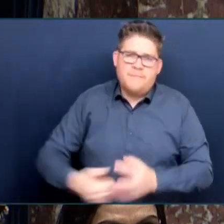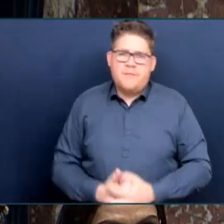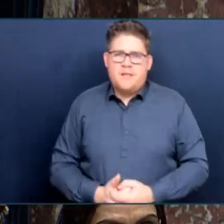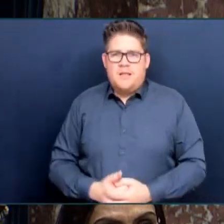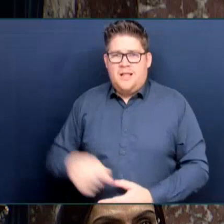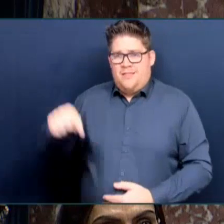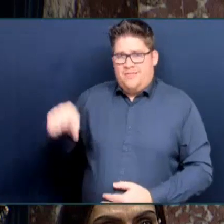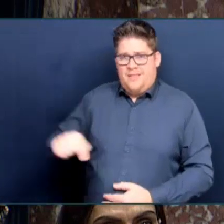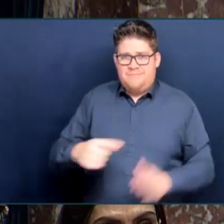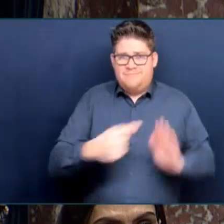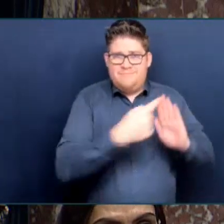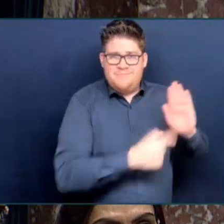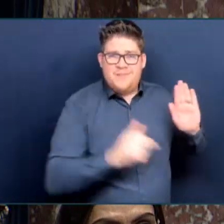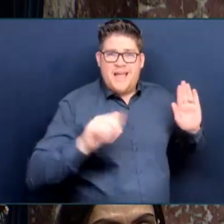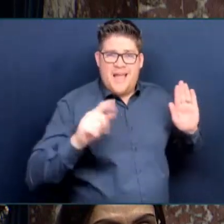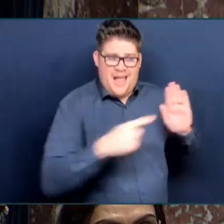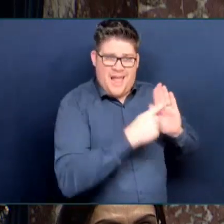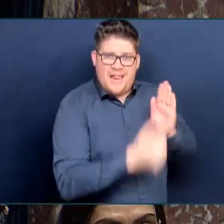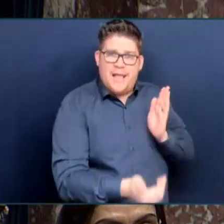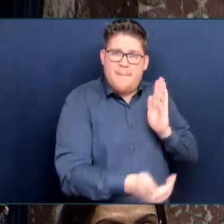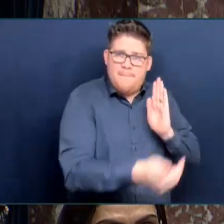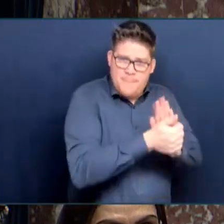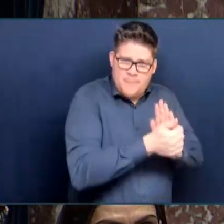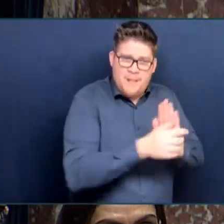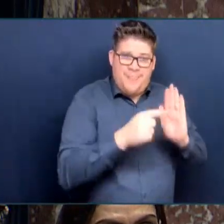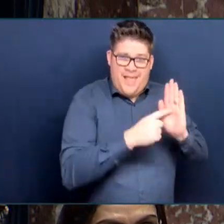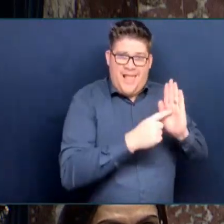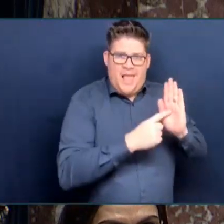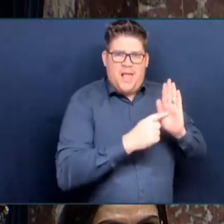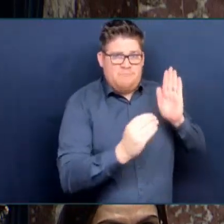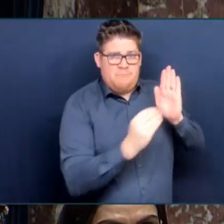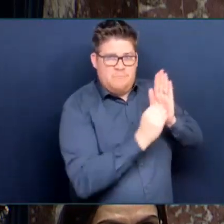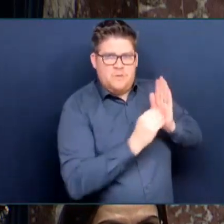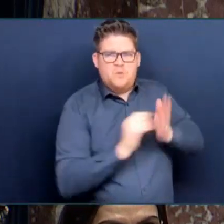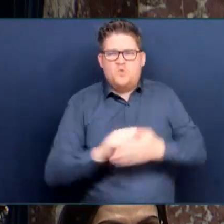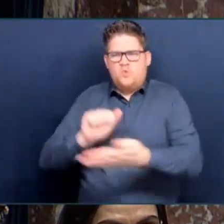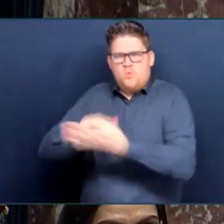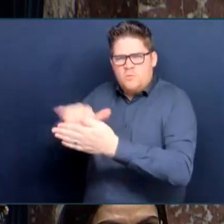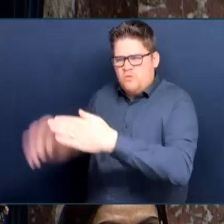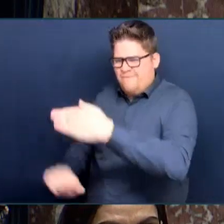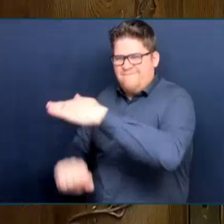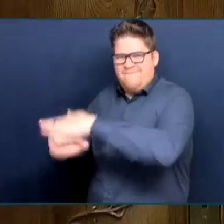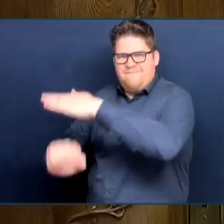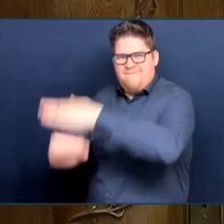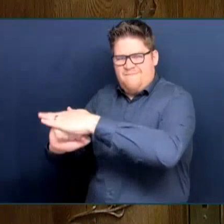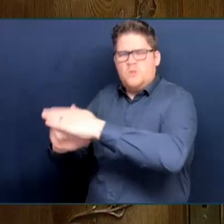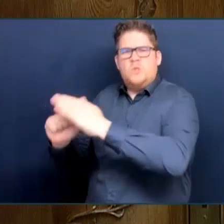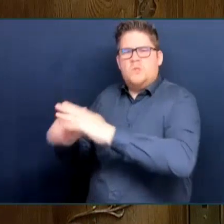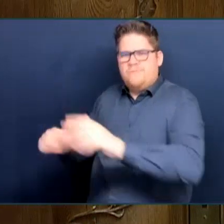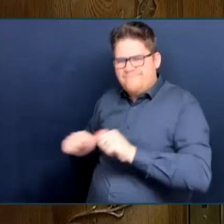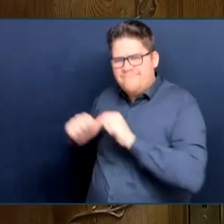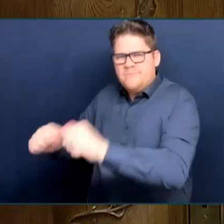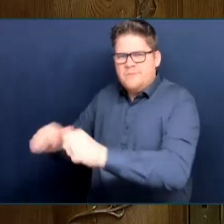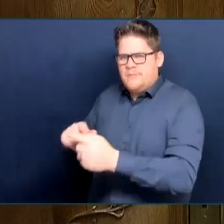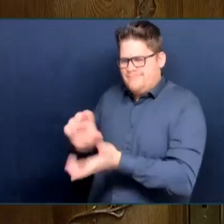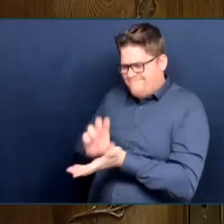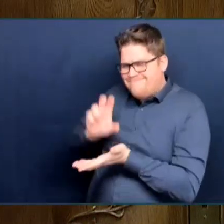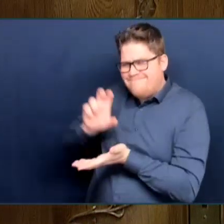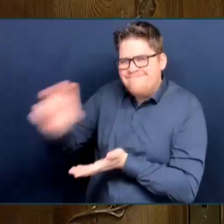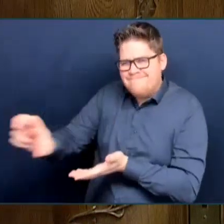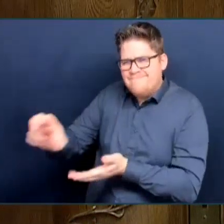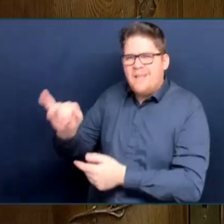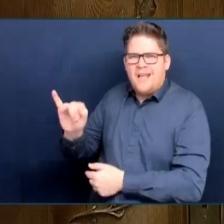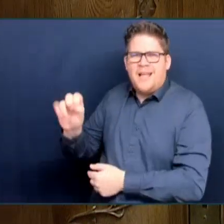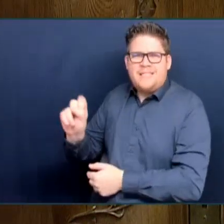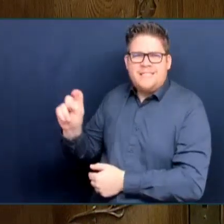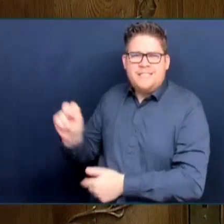important community-led economic development vehicle. The question is first reading of the bill. All those in favour indicate aye.